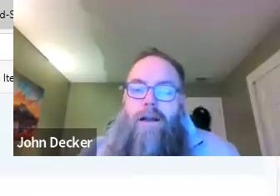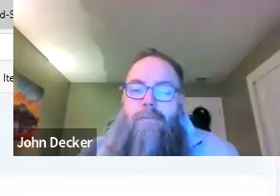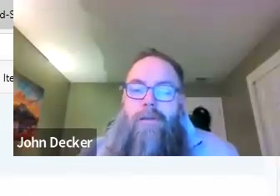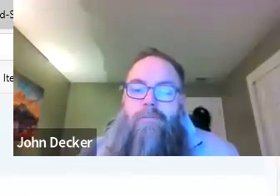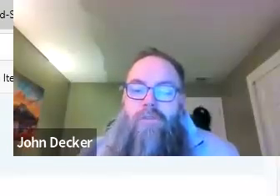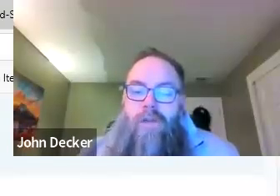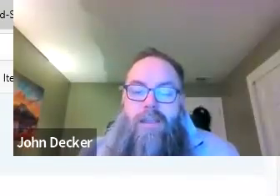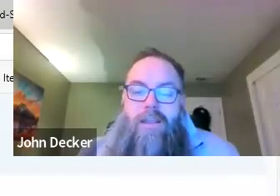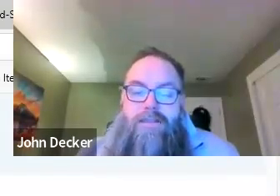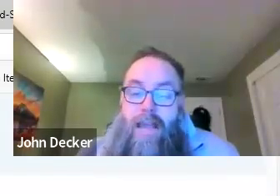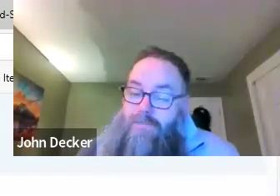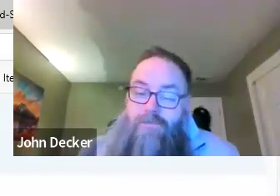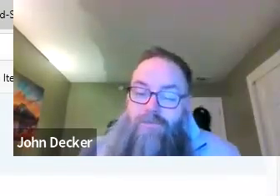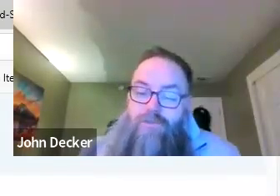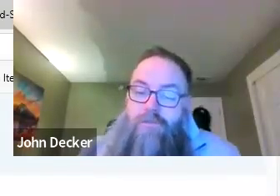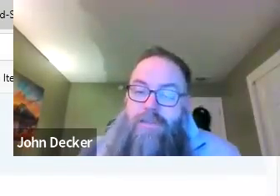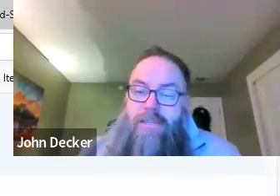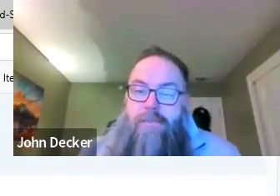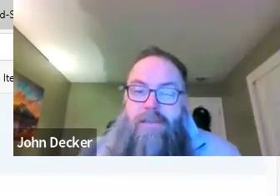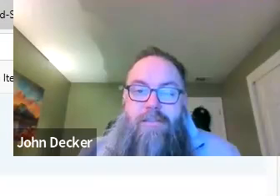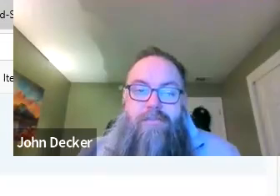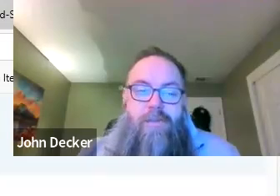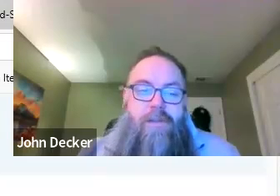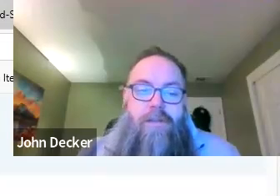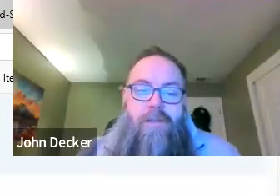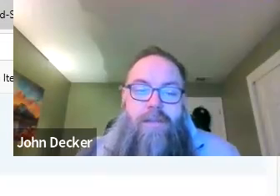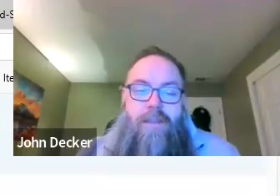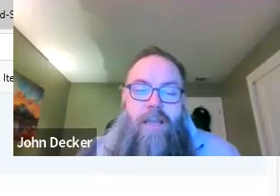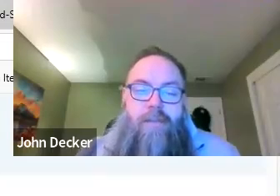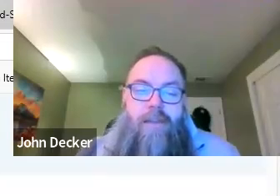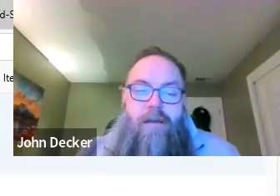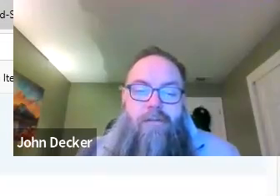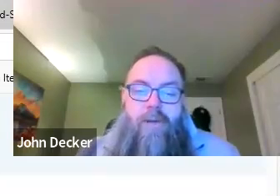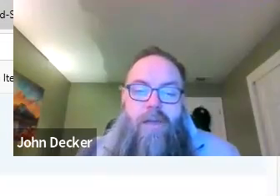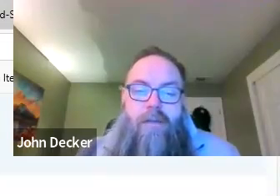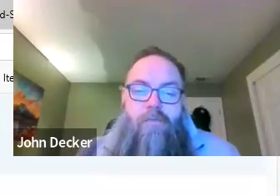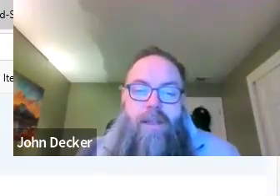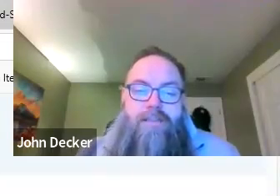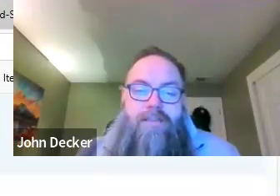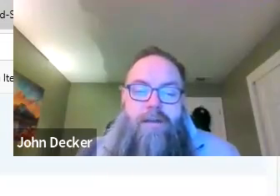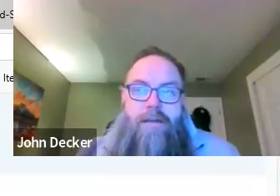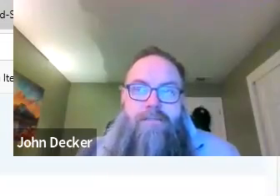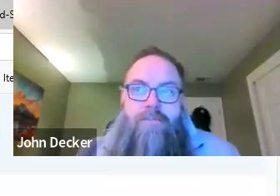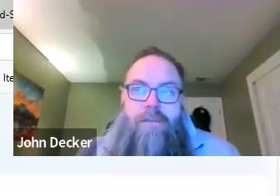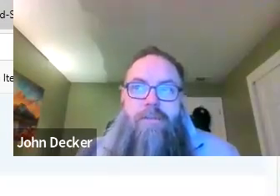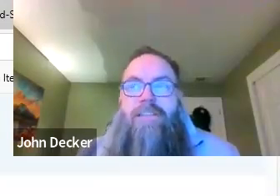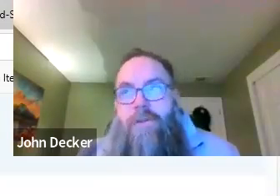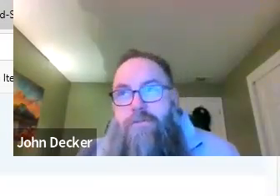information. But we recognize, as we've told you previously, because of the alignment of when